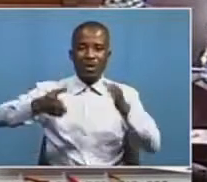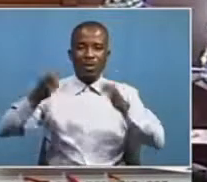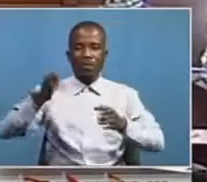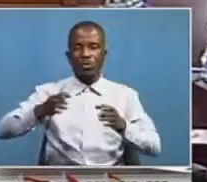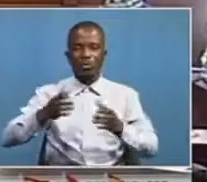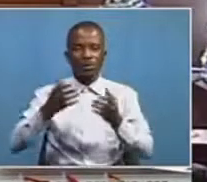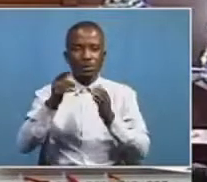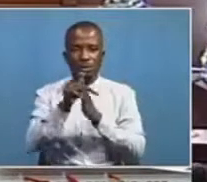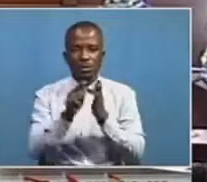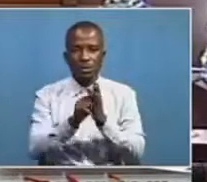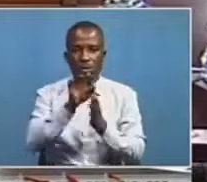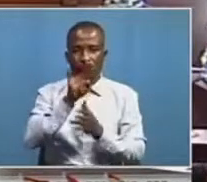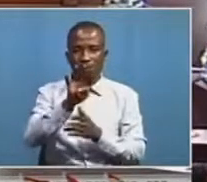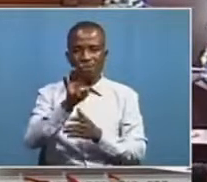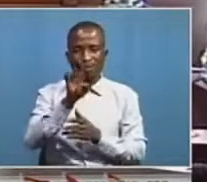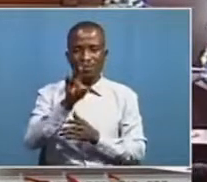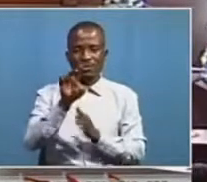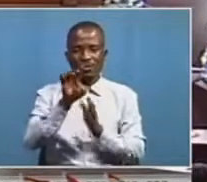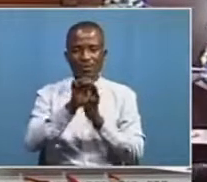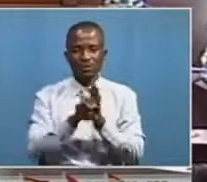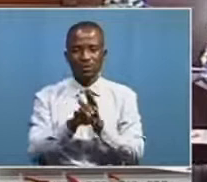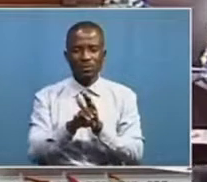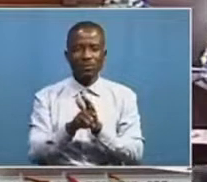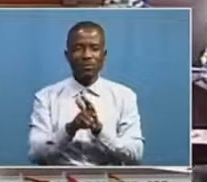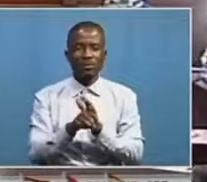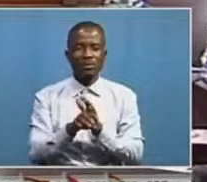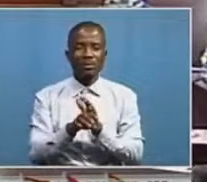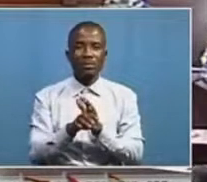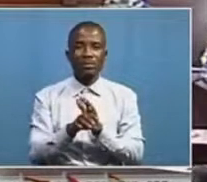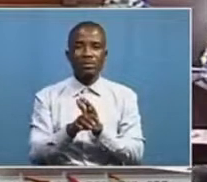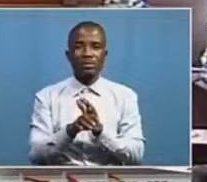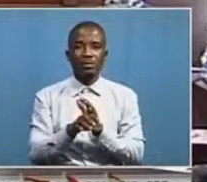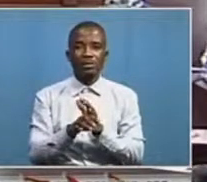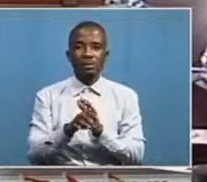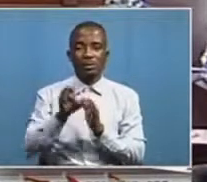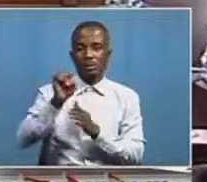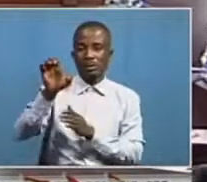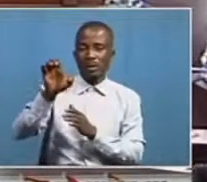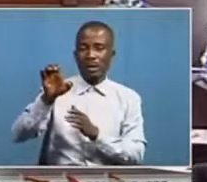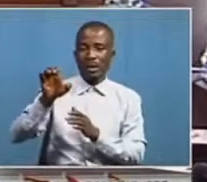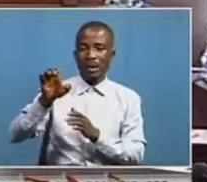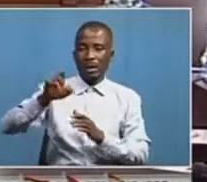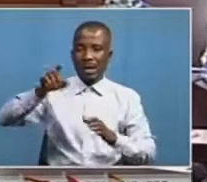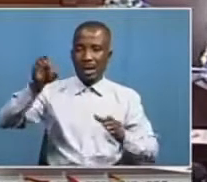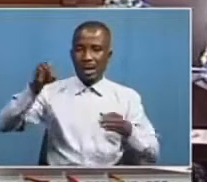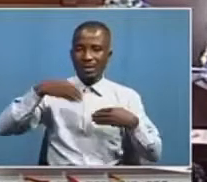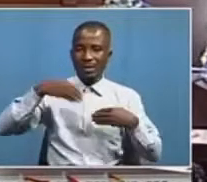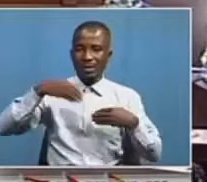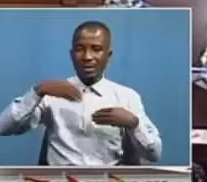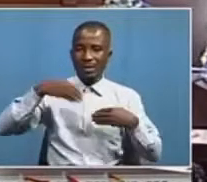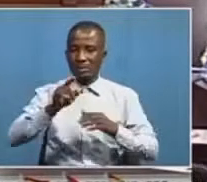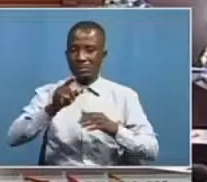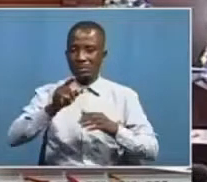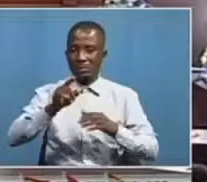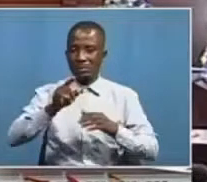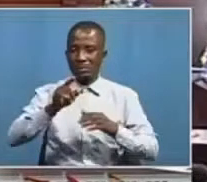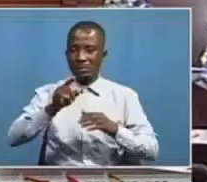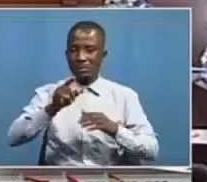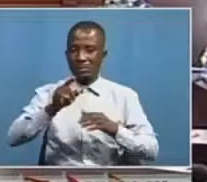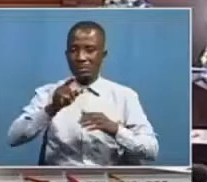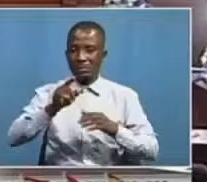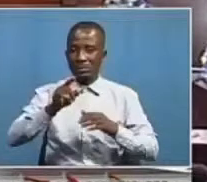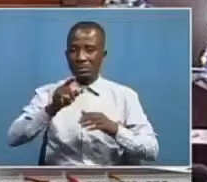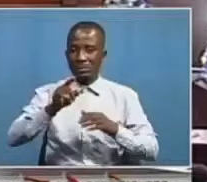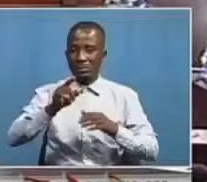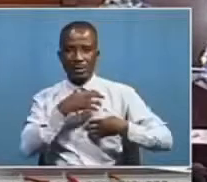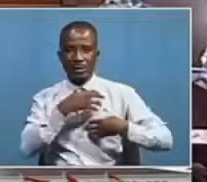Rules CR 47, since the first respondent failed to answer the notice to admit facts served on it, the petitioner